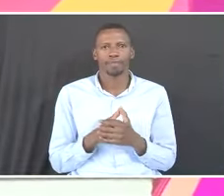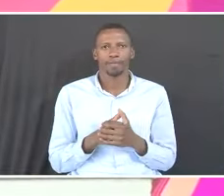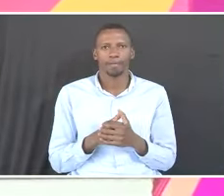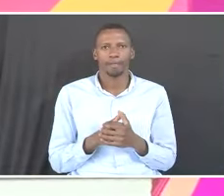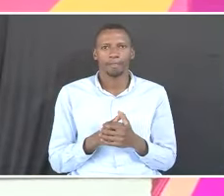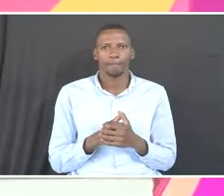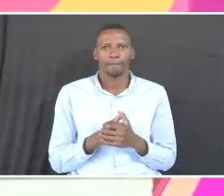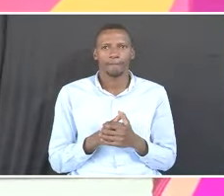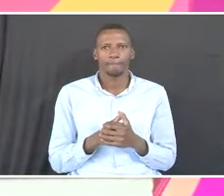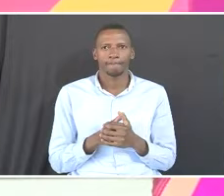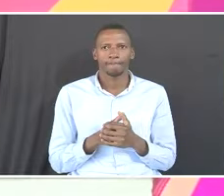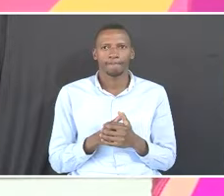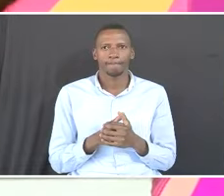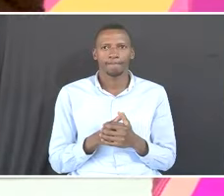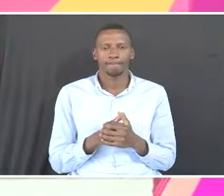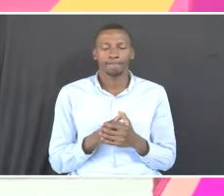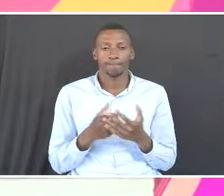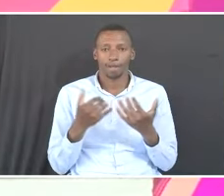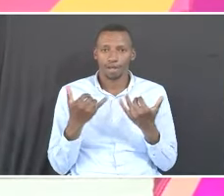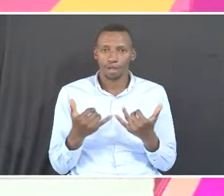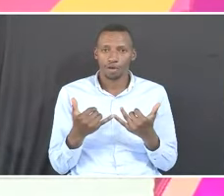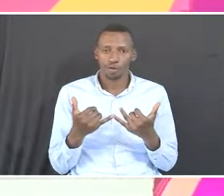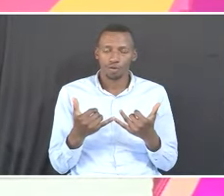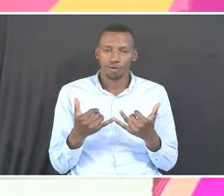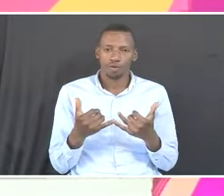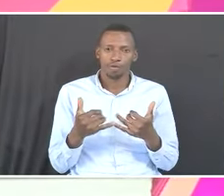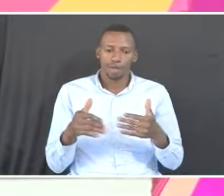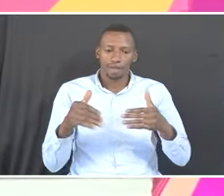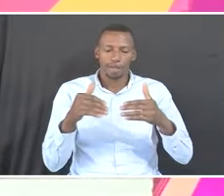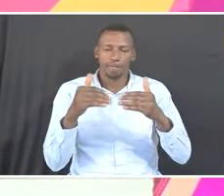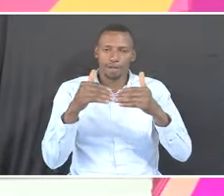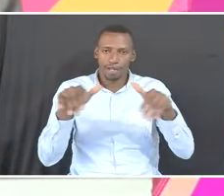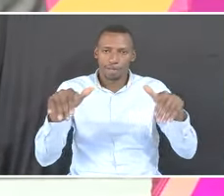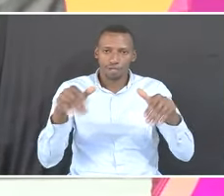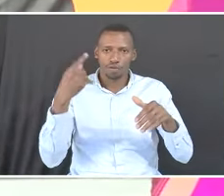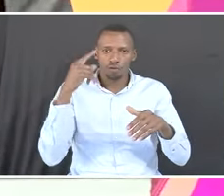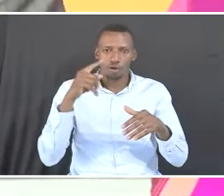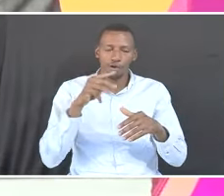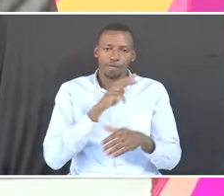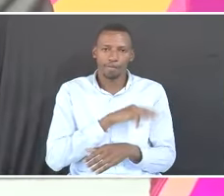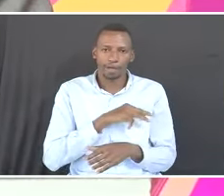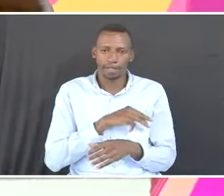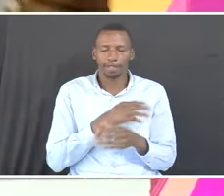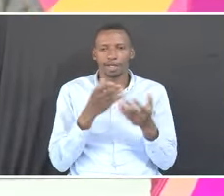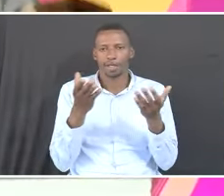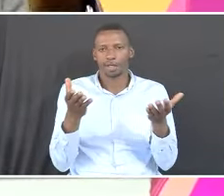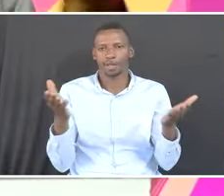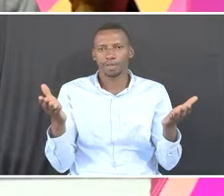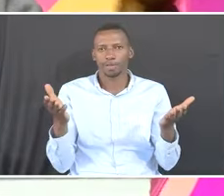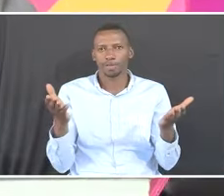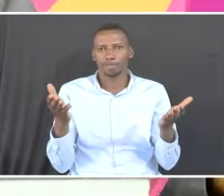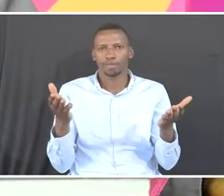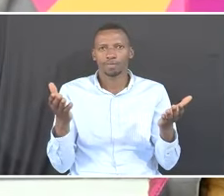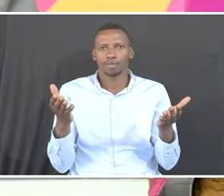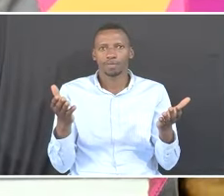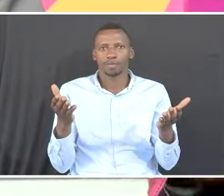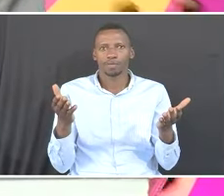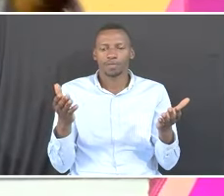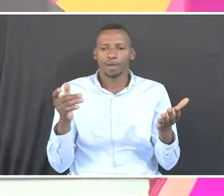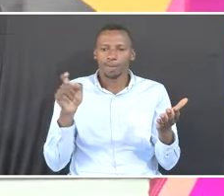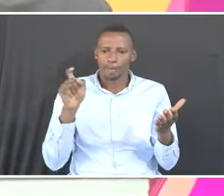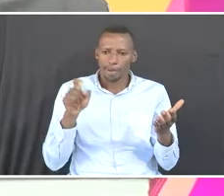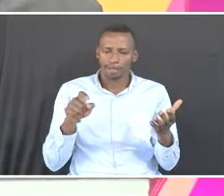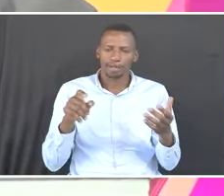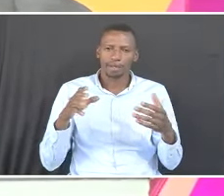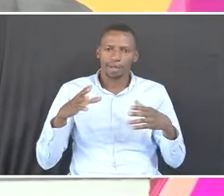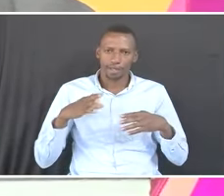The invitations of mercy are addressed to all. And because our friends reject the Savior's bleeding love, shall